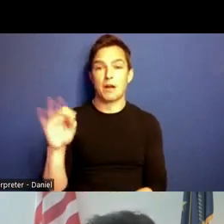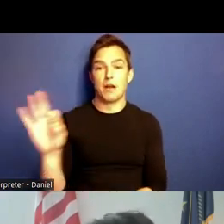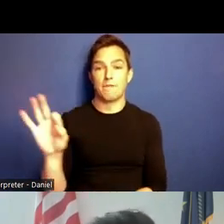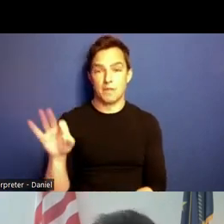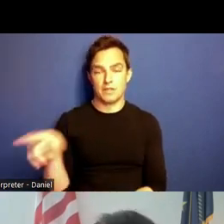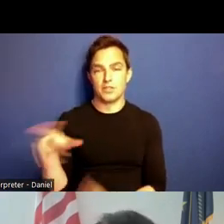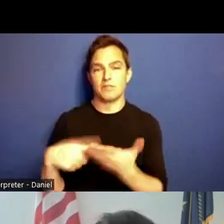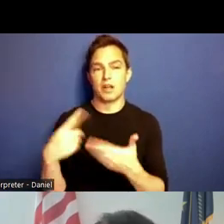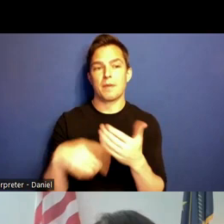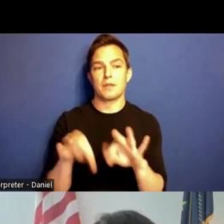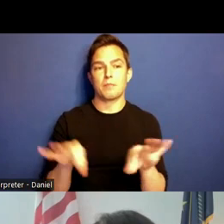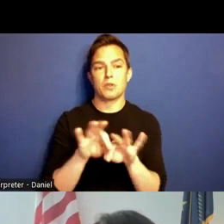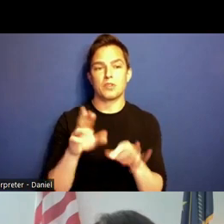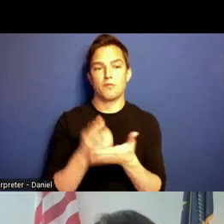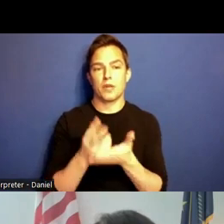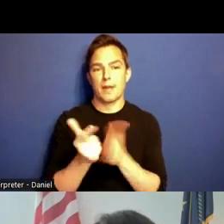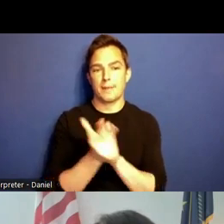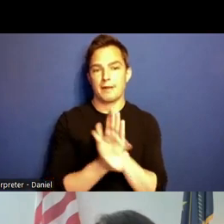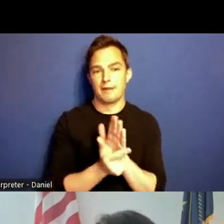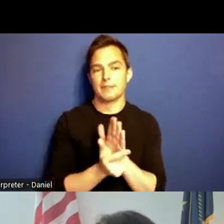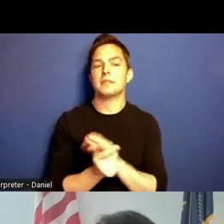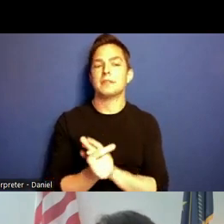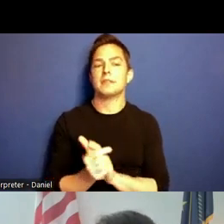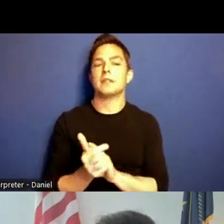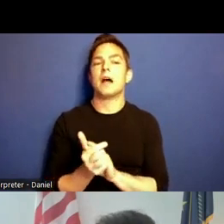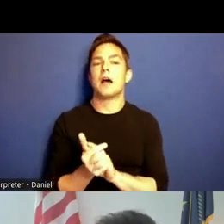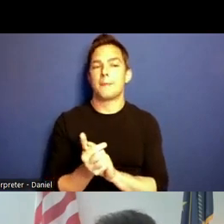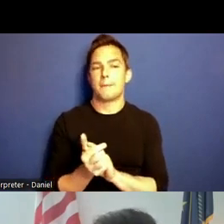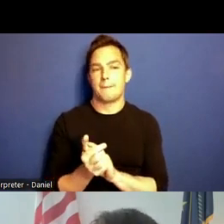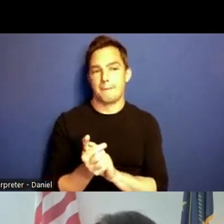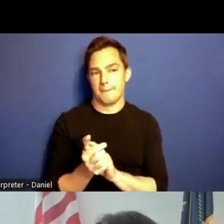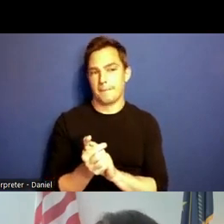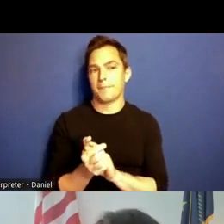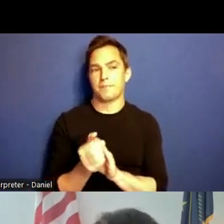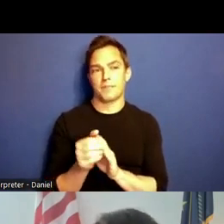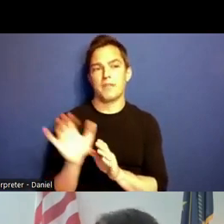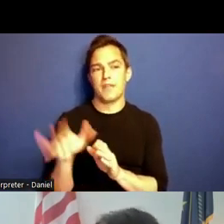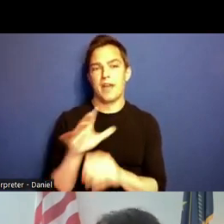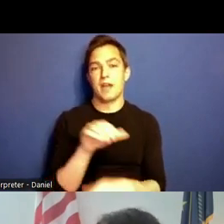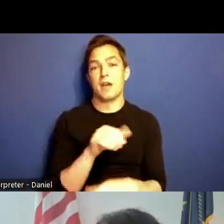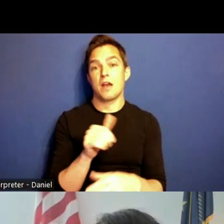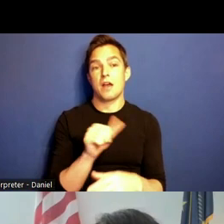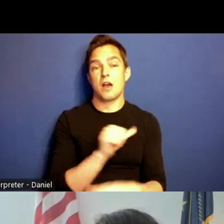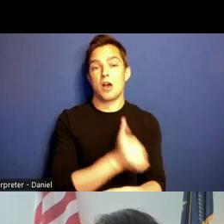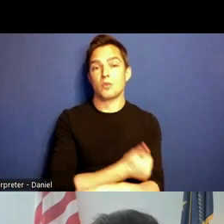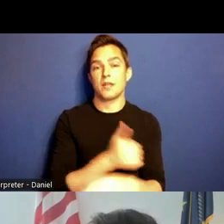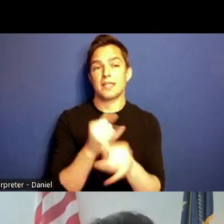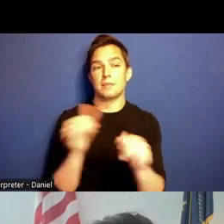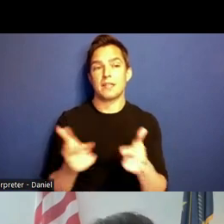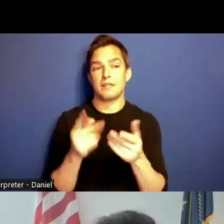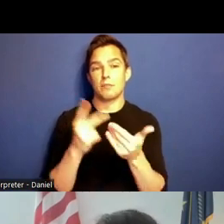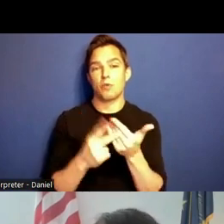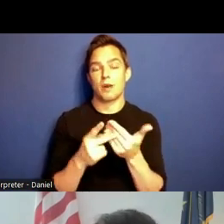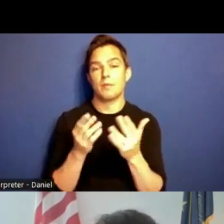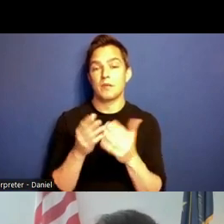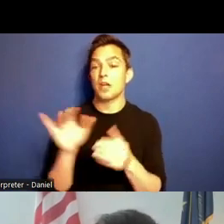the importance of the Rehab Act and that it authorized independent living programs, from